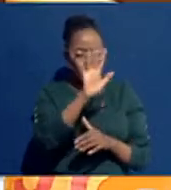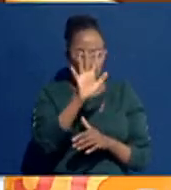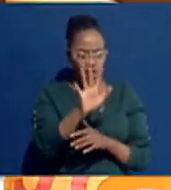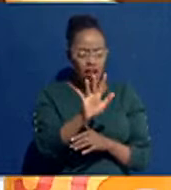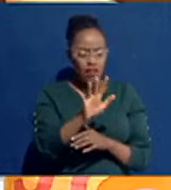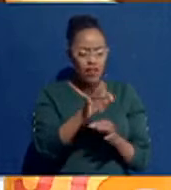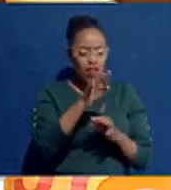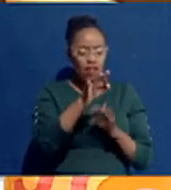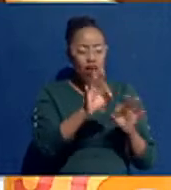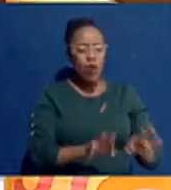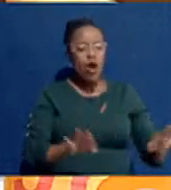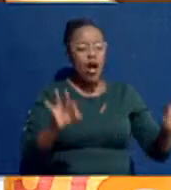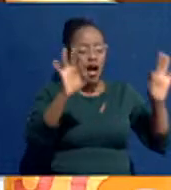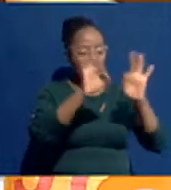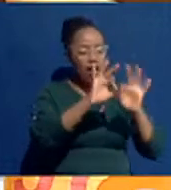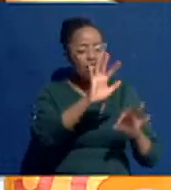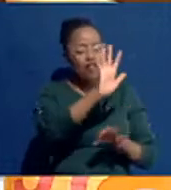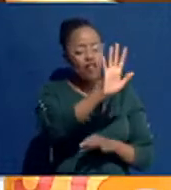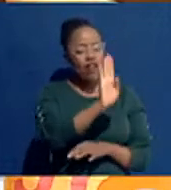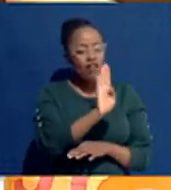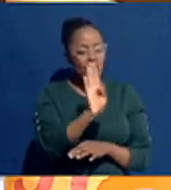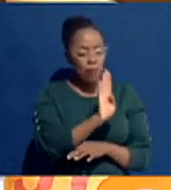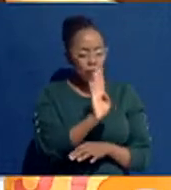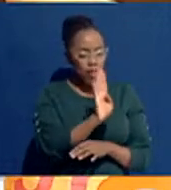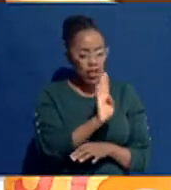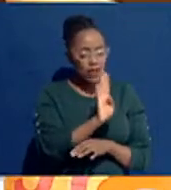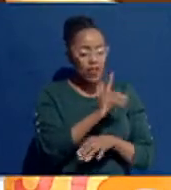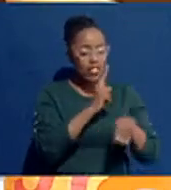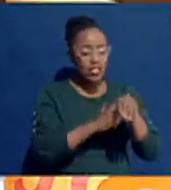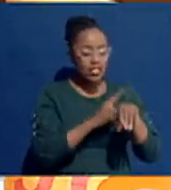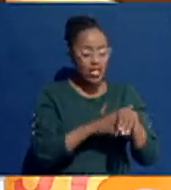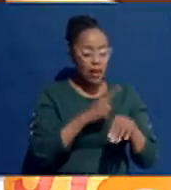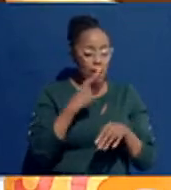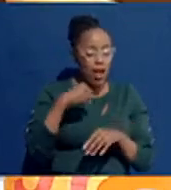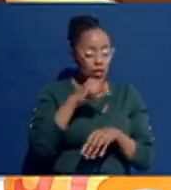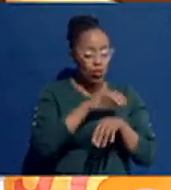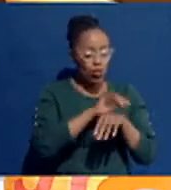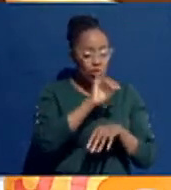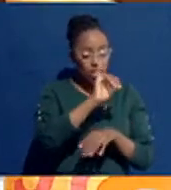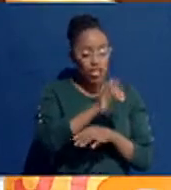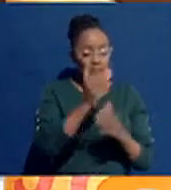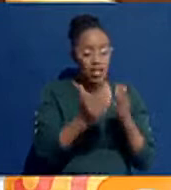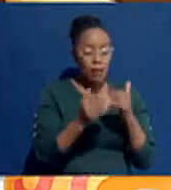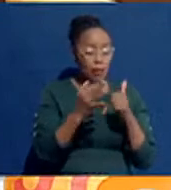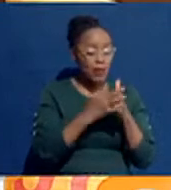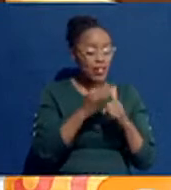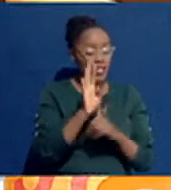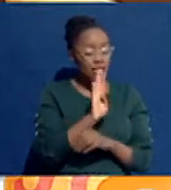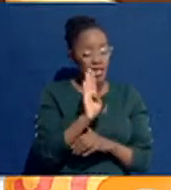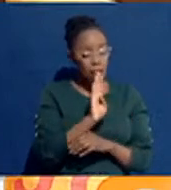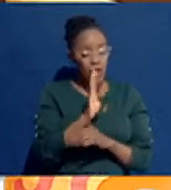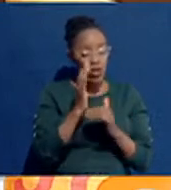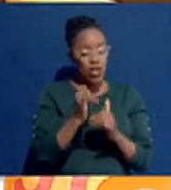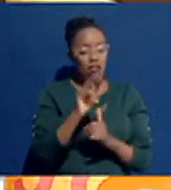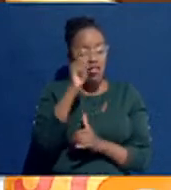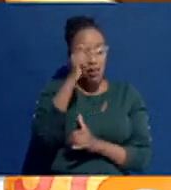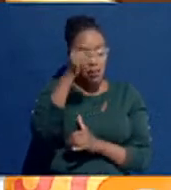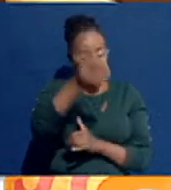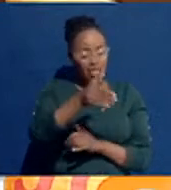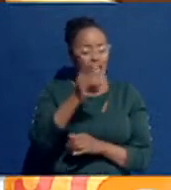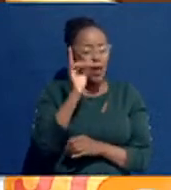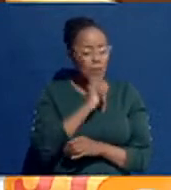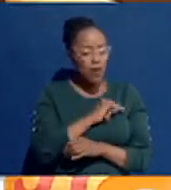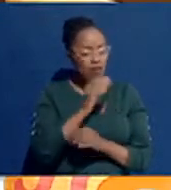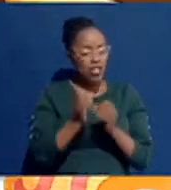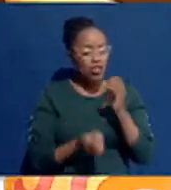5 billion shillings. At the time when we recovered, maybe now it's 8 billion. And the president was there to